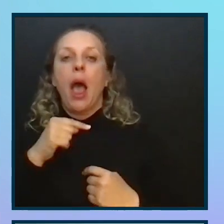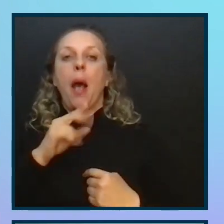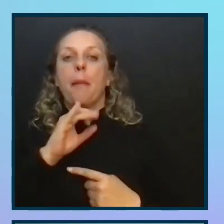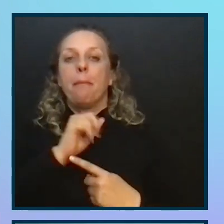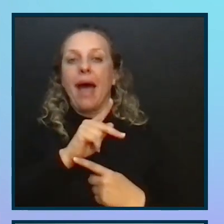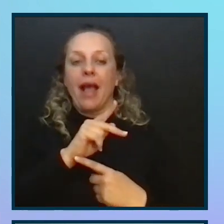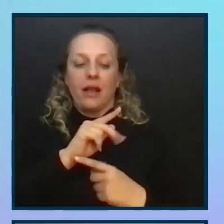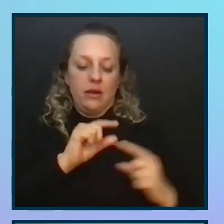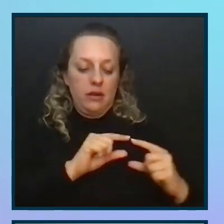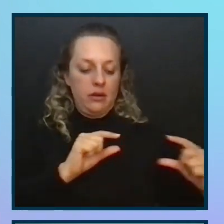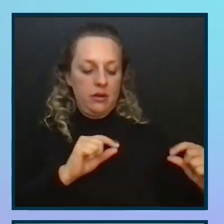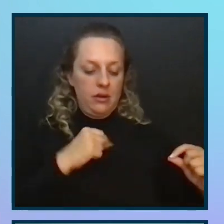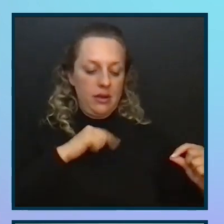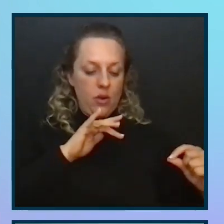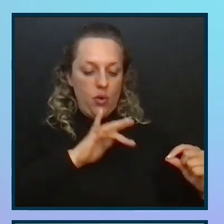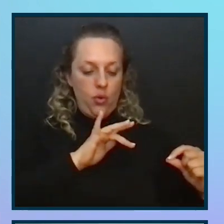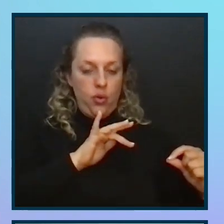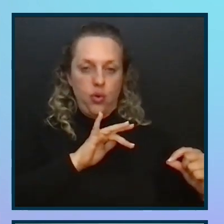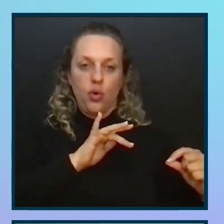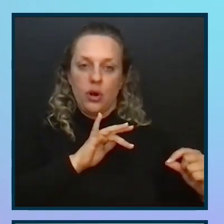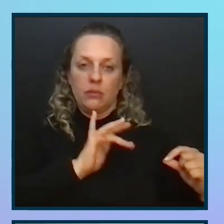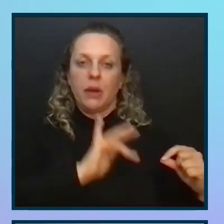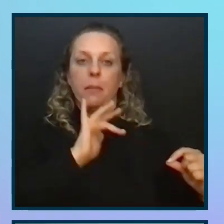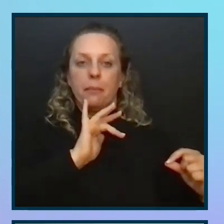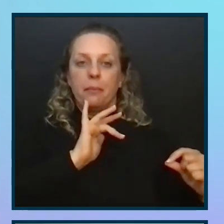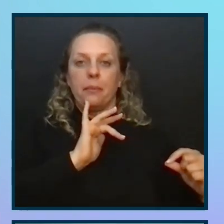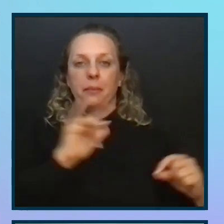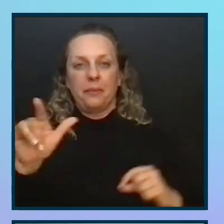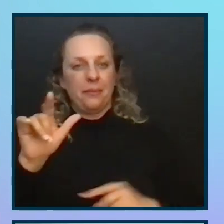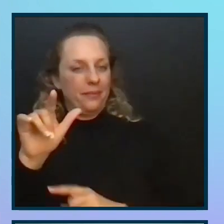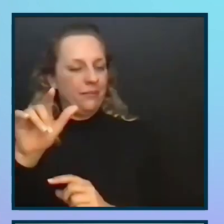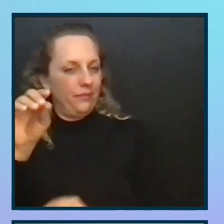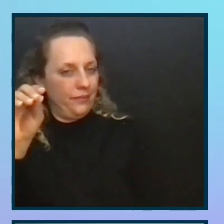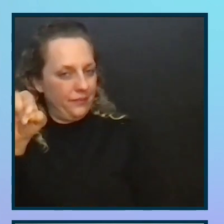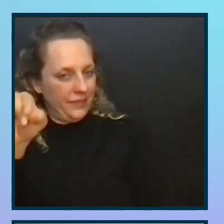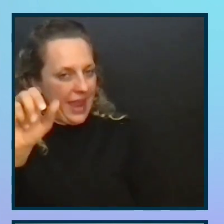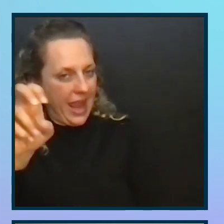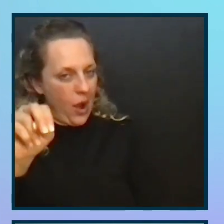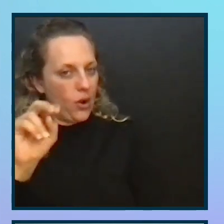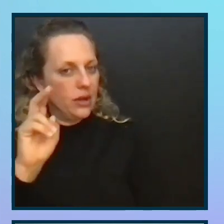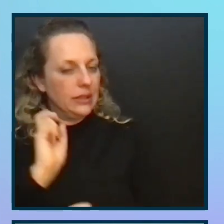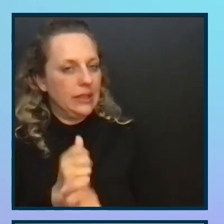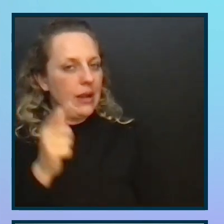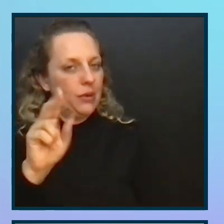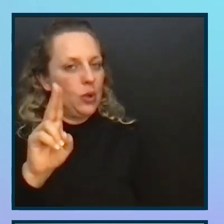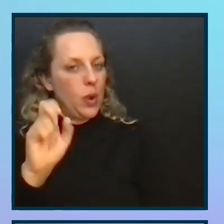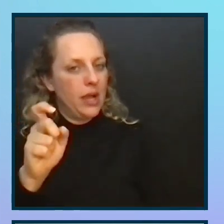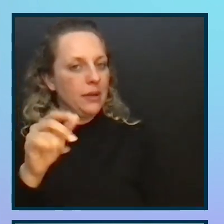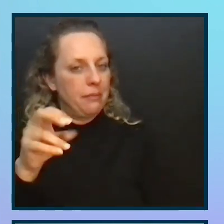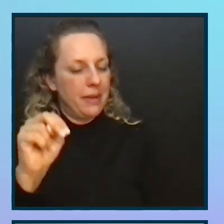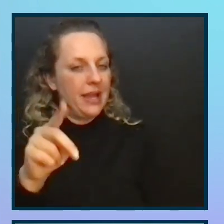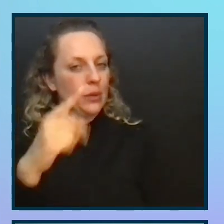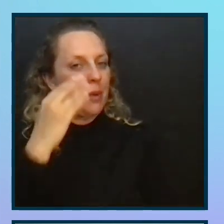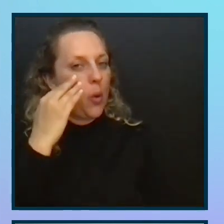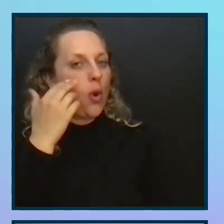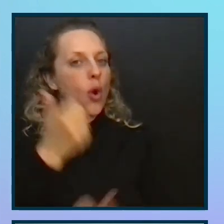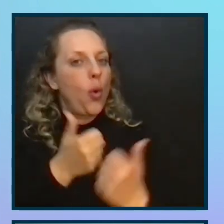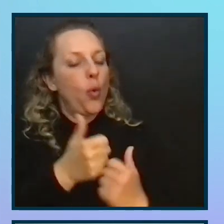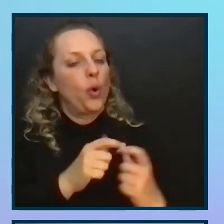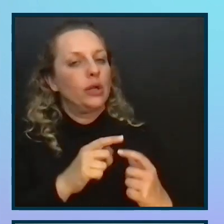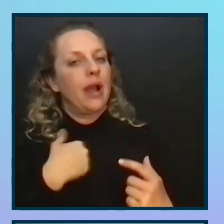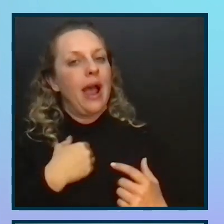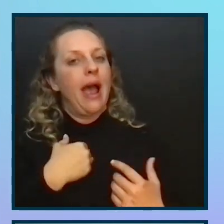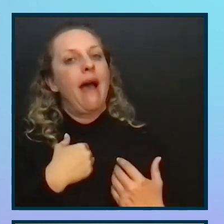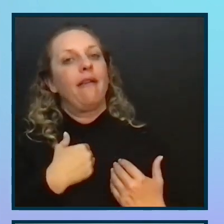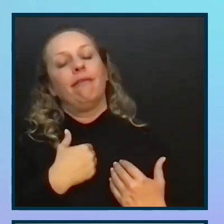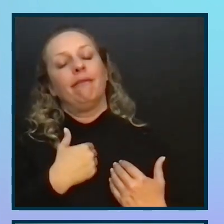one just real quick noteworthy thing is that Aaron set up his UX pin with to make it aware of what components we have in our